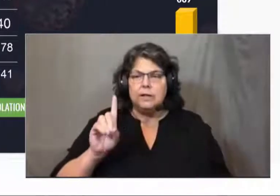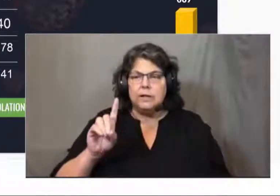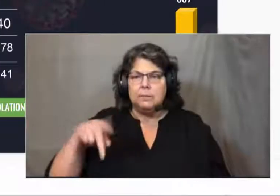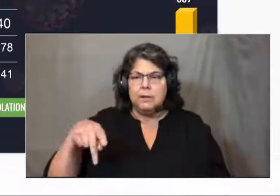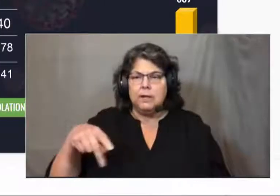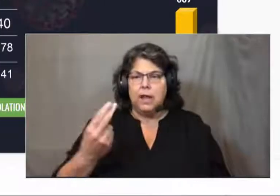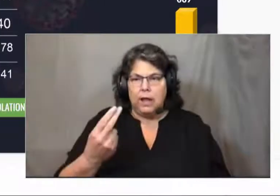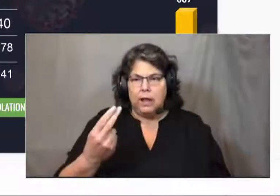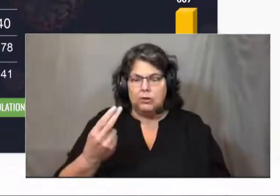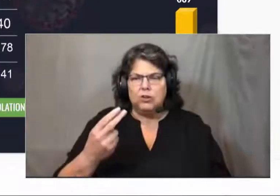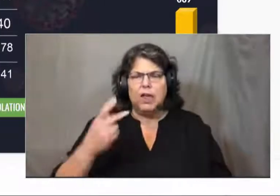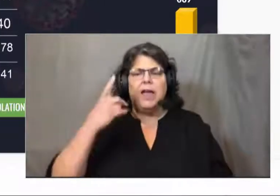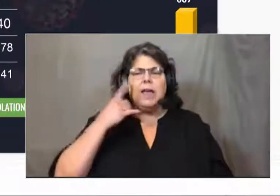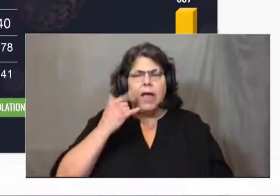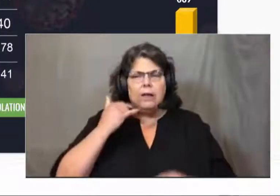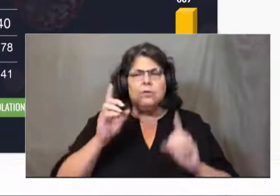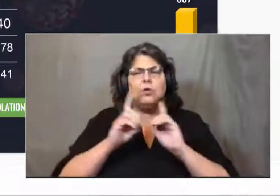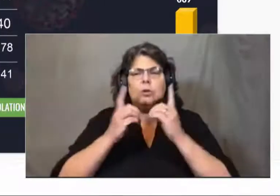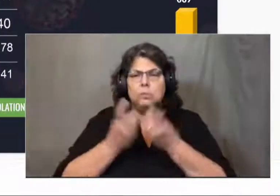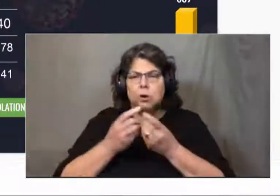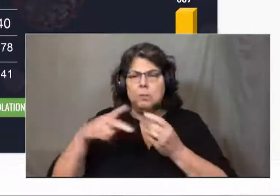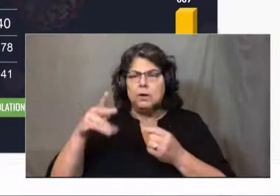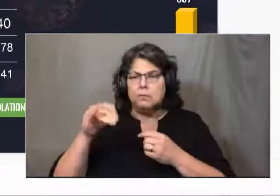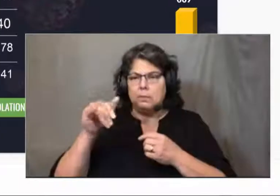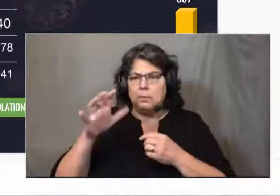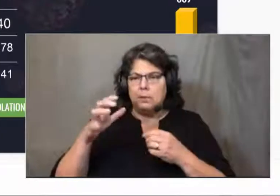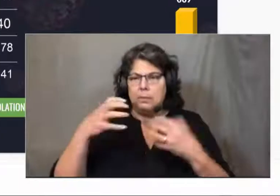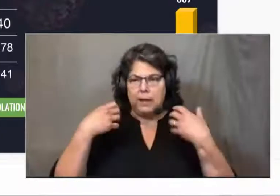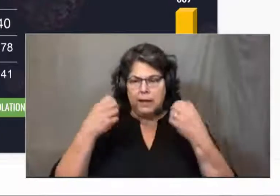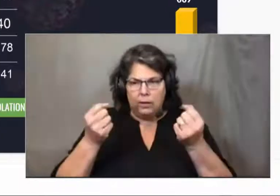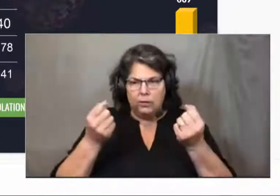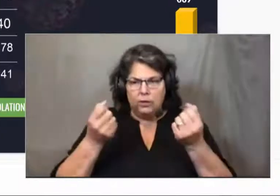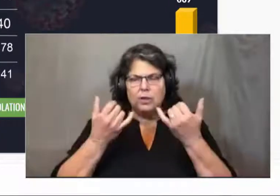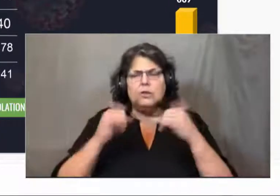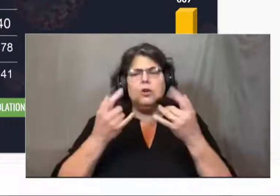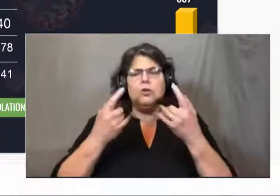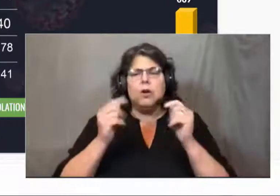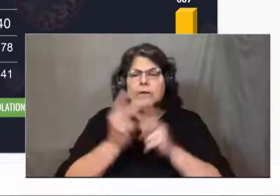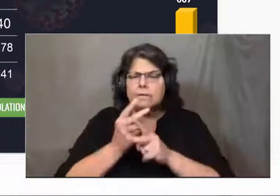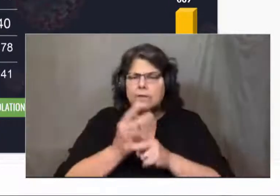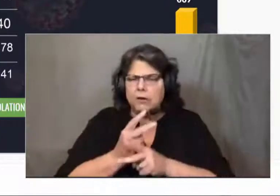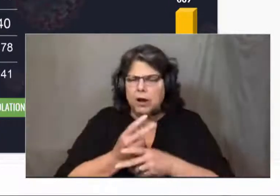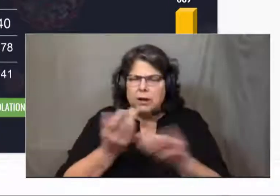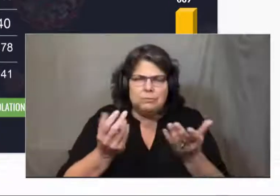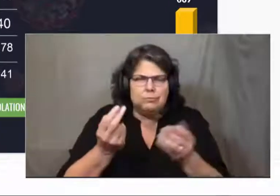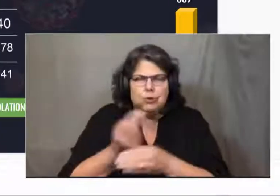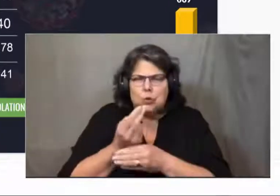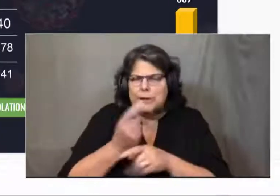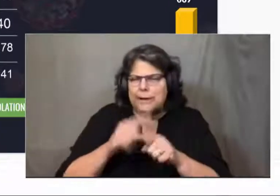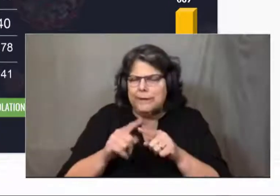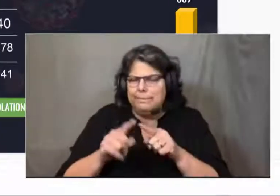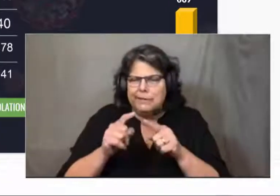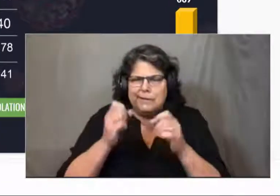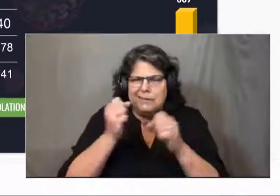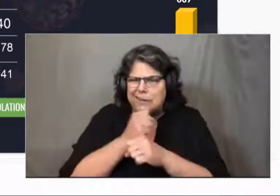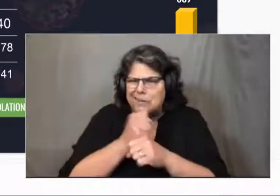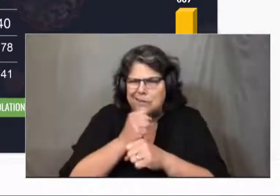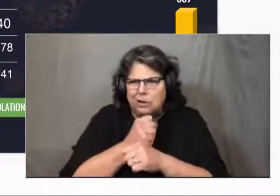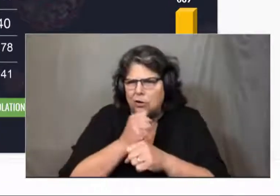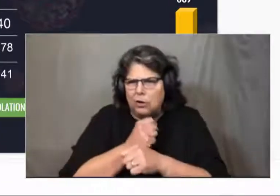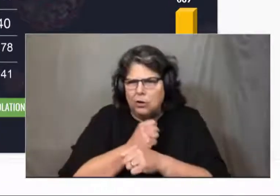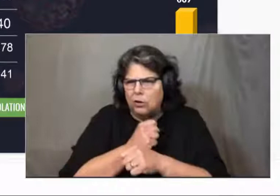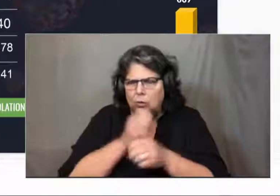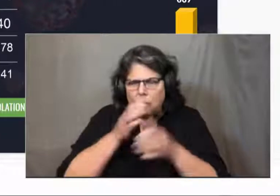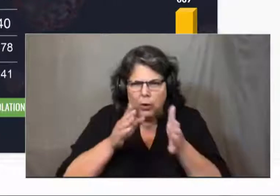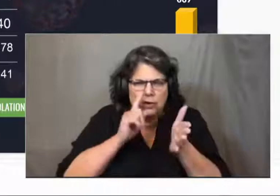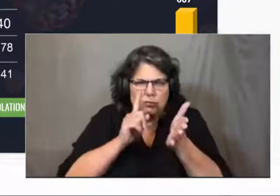Public Health, is still working on ways with complex statistical tracking